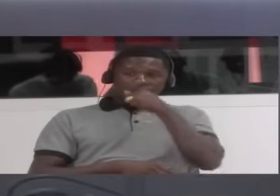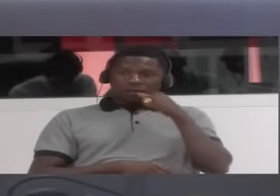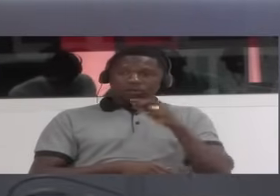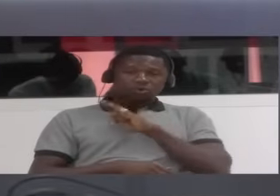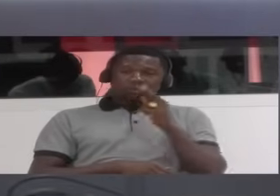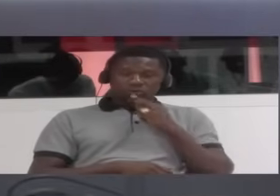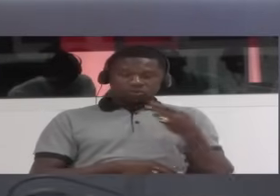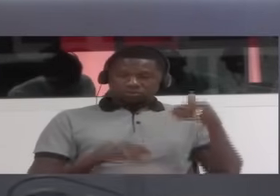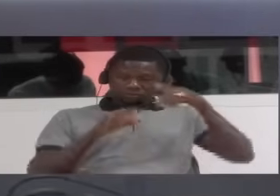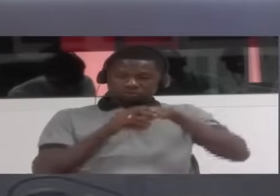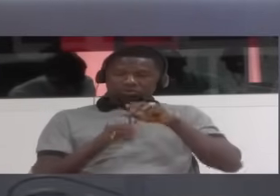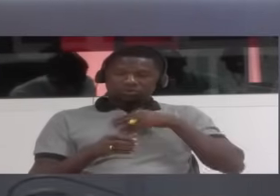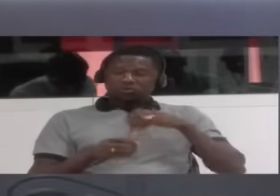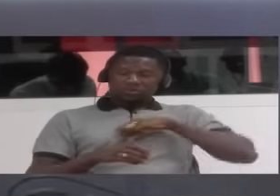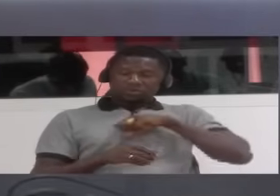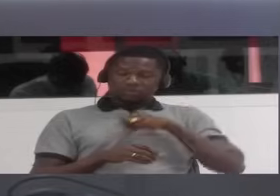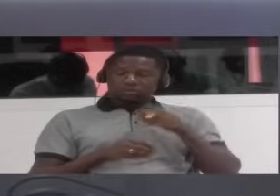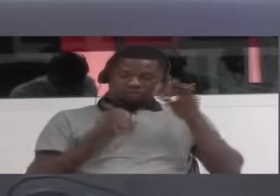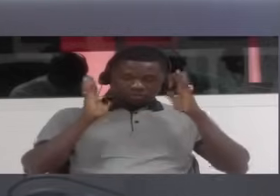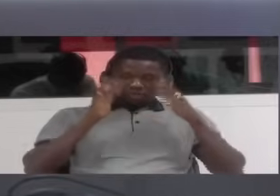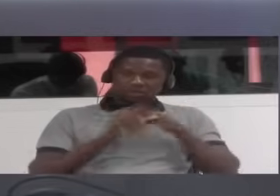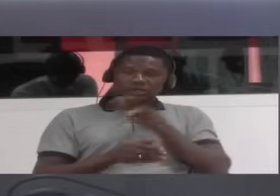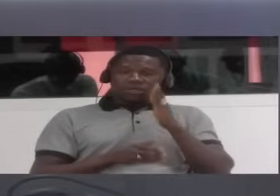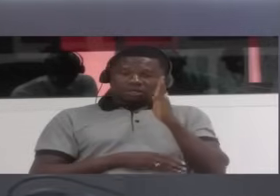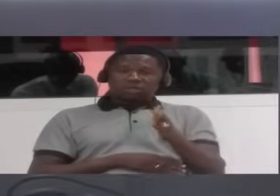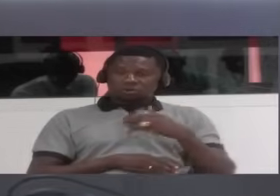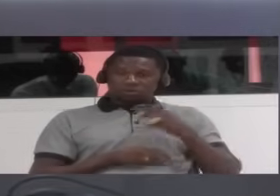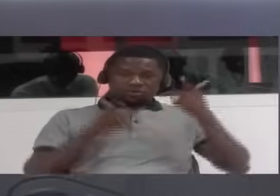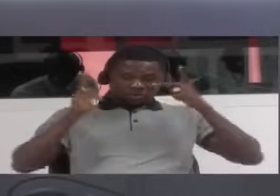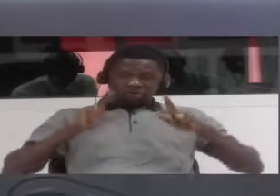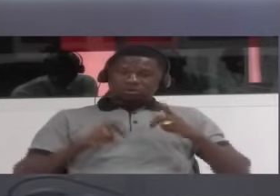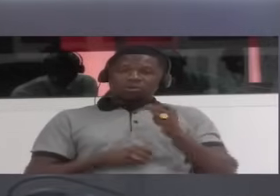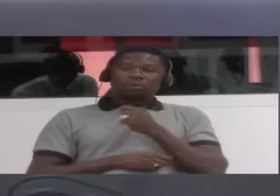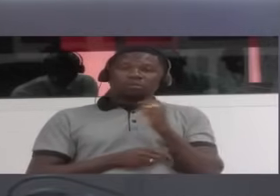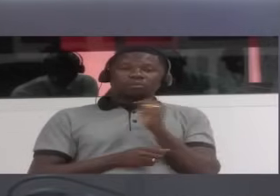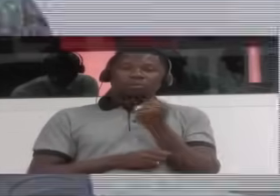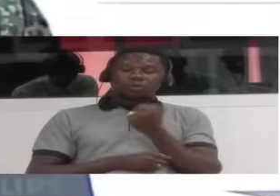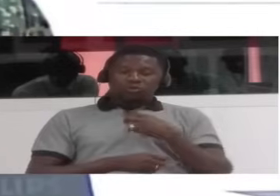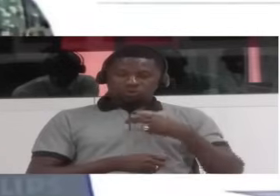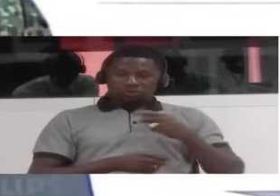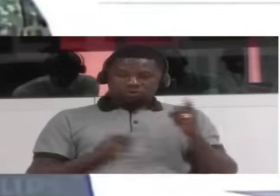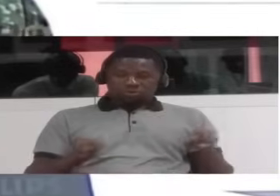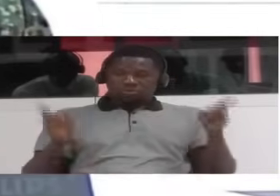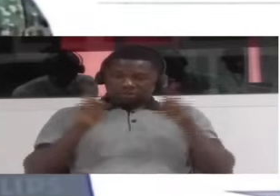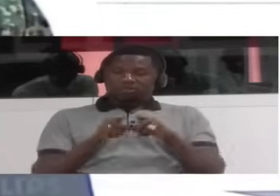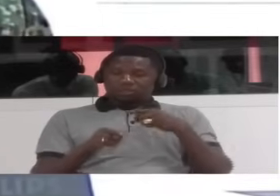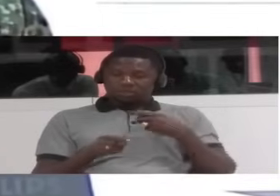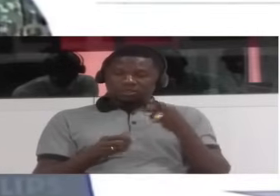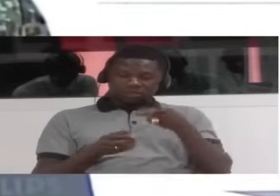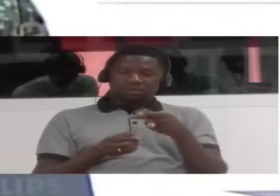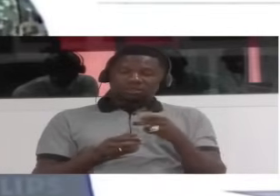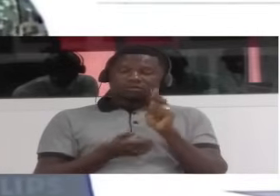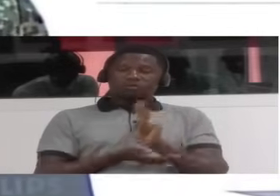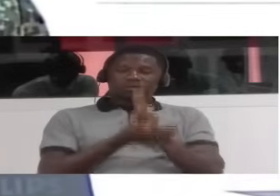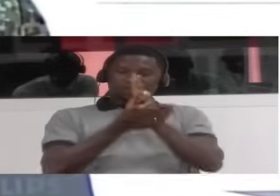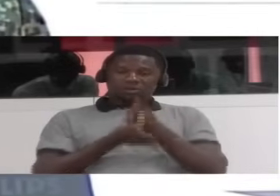to incriminate yourself and the right to a lawyer because you want to participate in this process voluntarily. Is that right? Yes, sir.